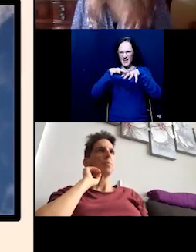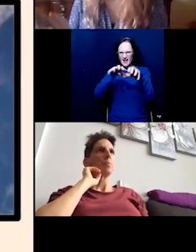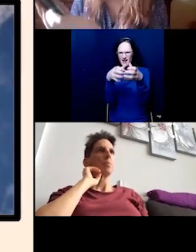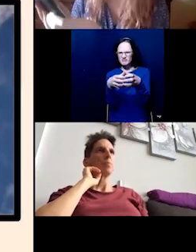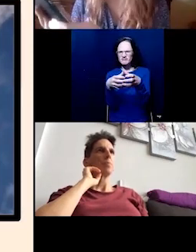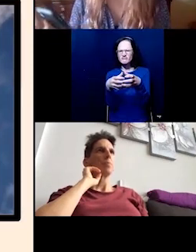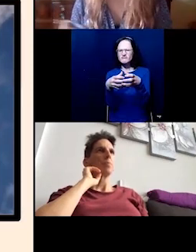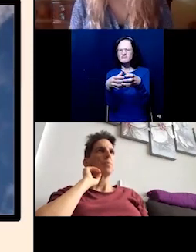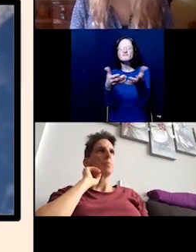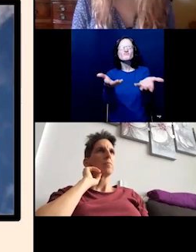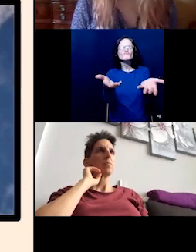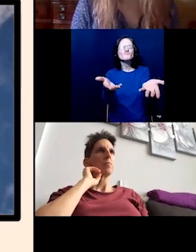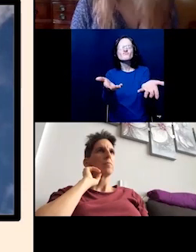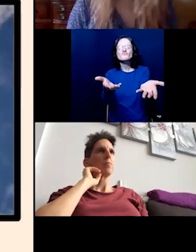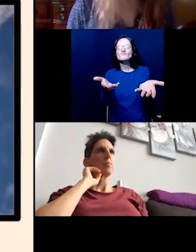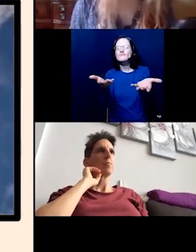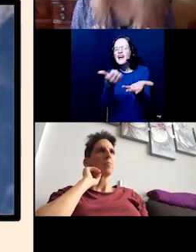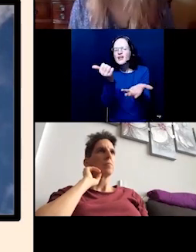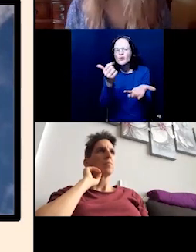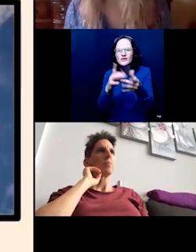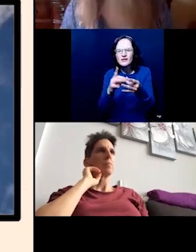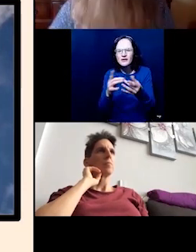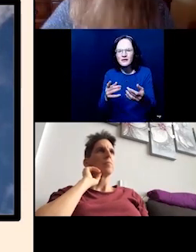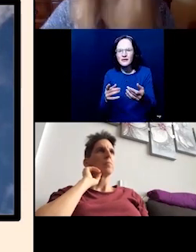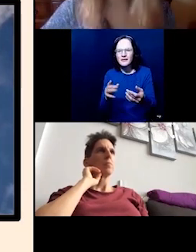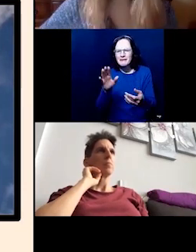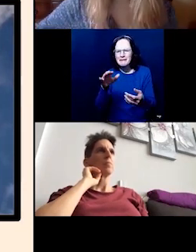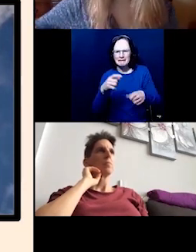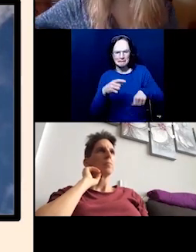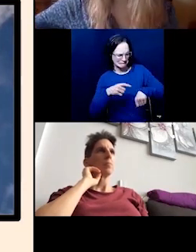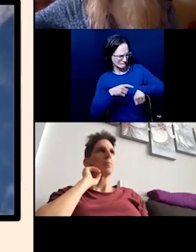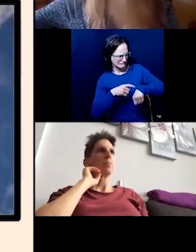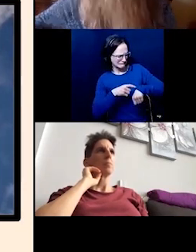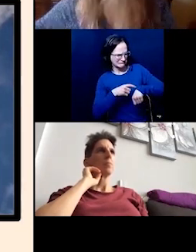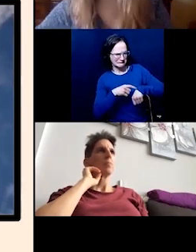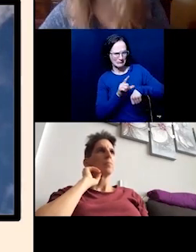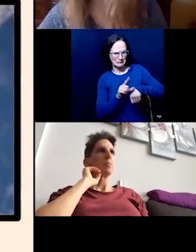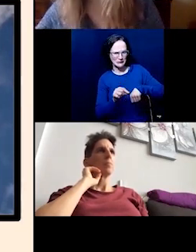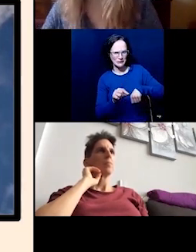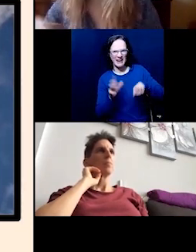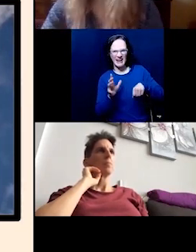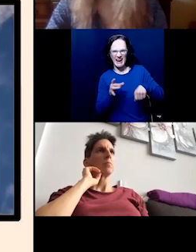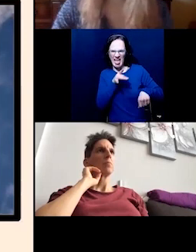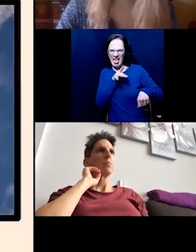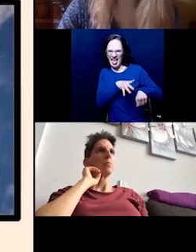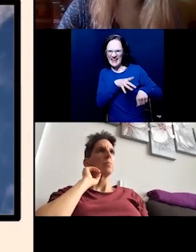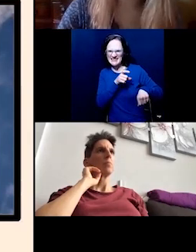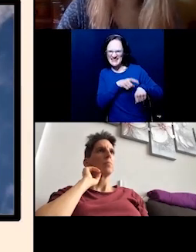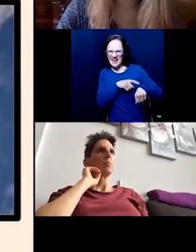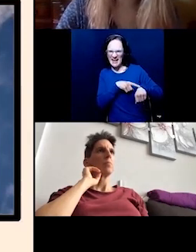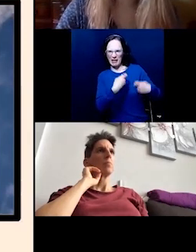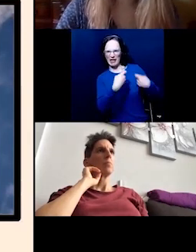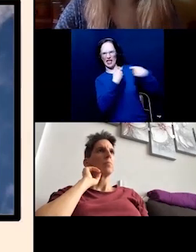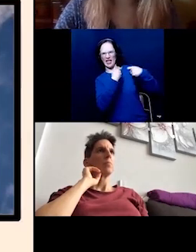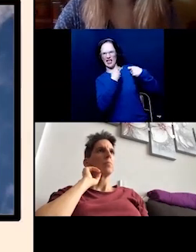I'm gonna look at the time. I hate time, it pressures us. We're kind of a slave to time sometimes. I don't like it.